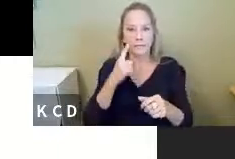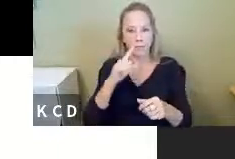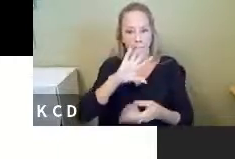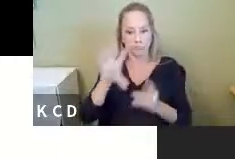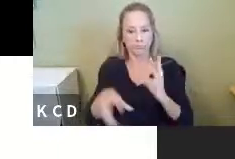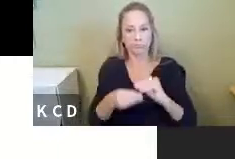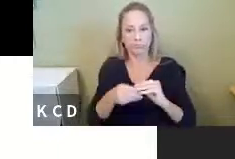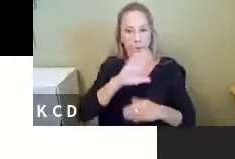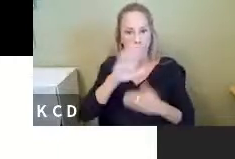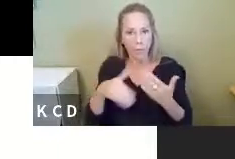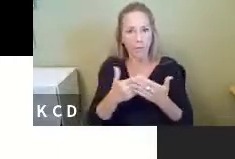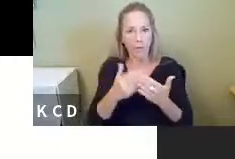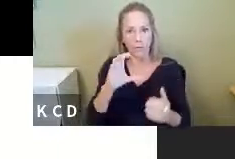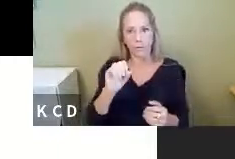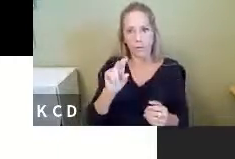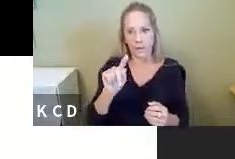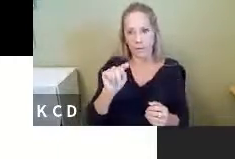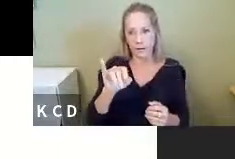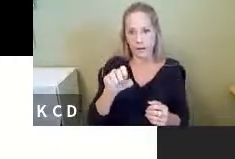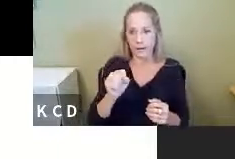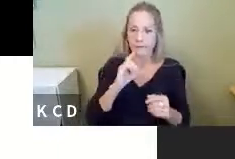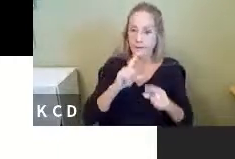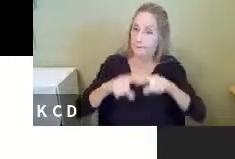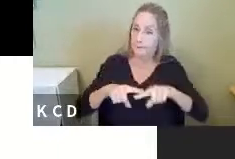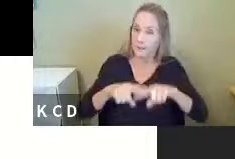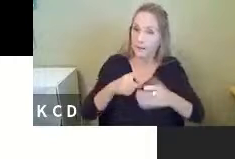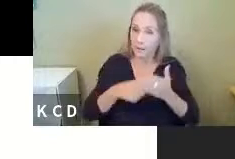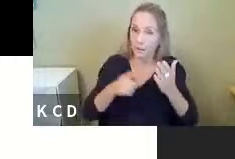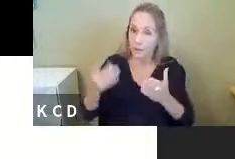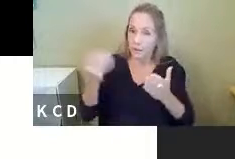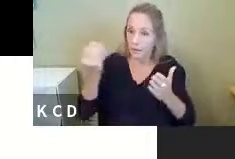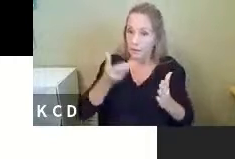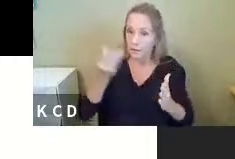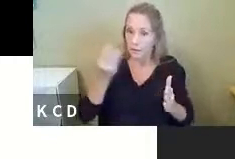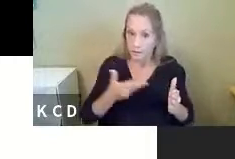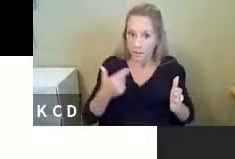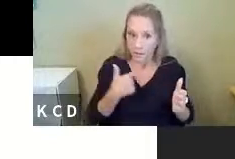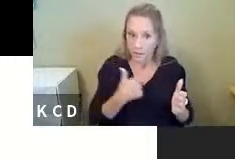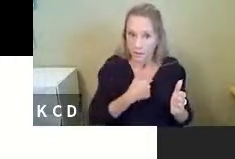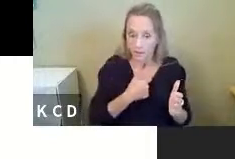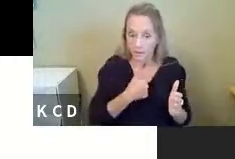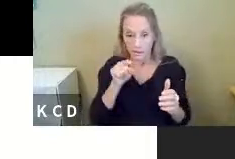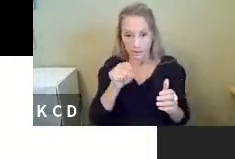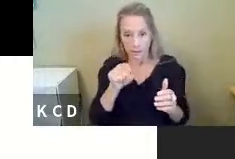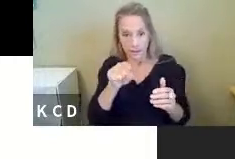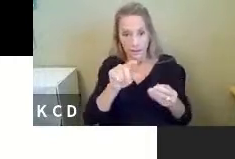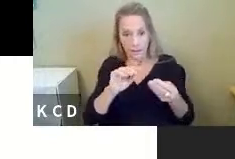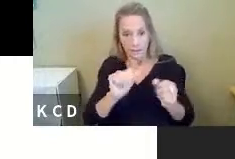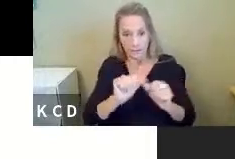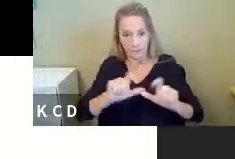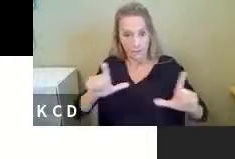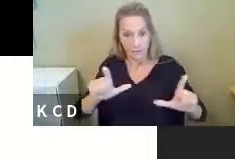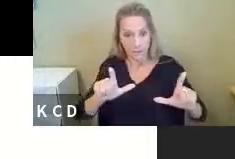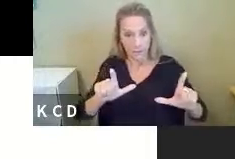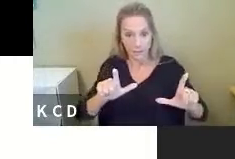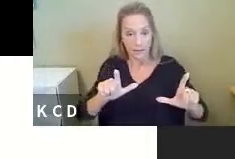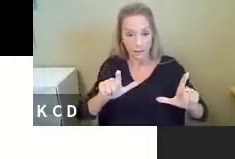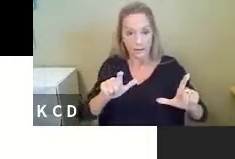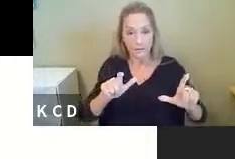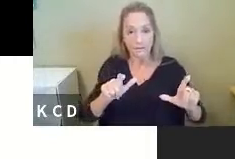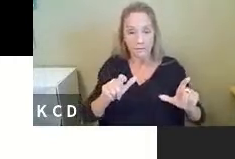is subject to reporting issues. So what you see there is that we have